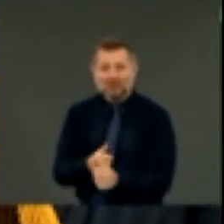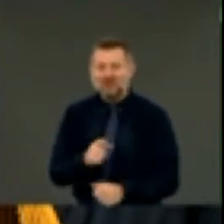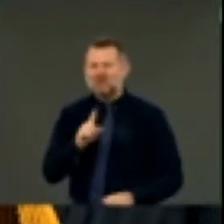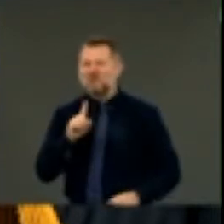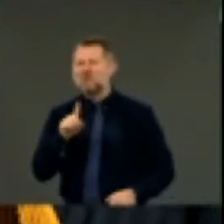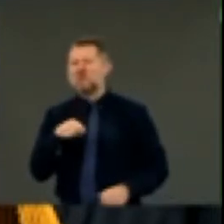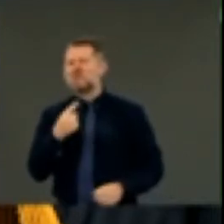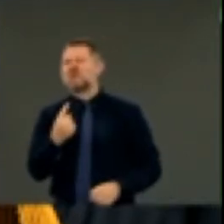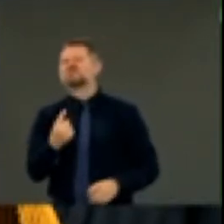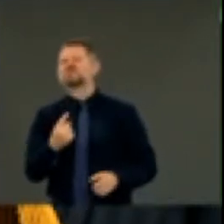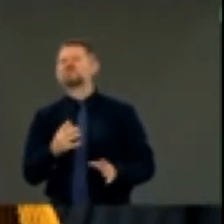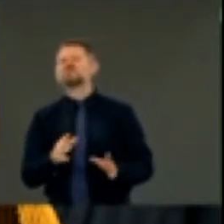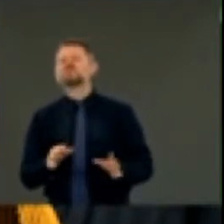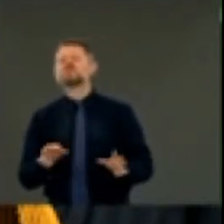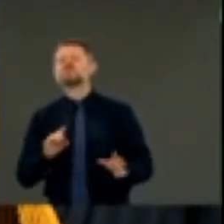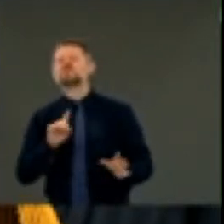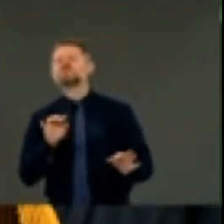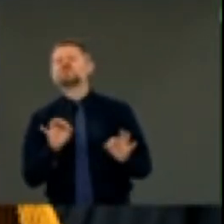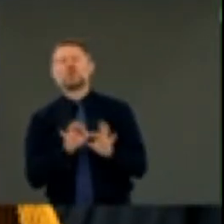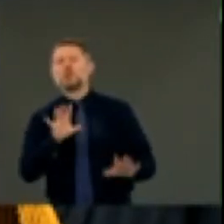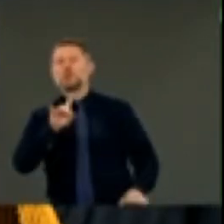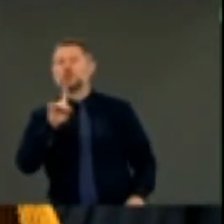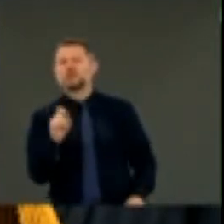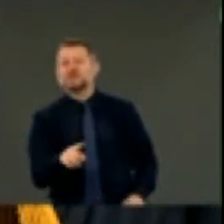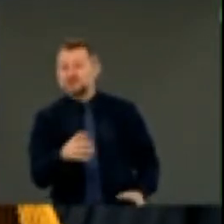question if you want to go down that road.